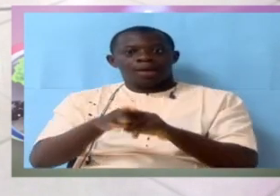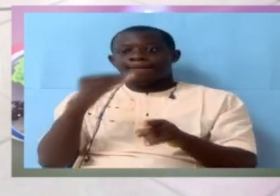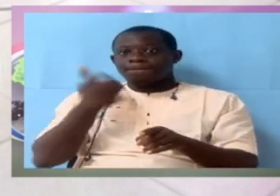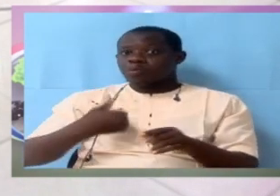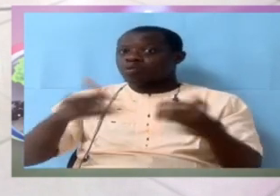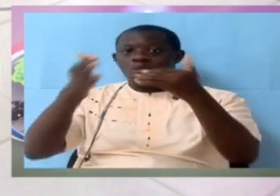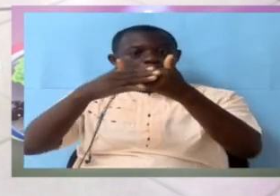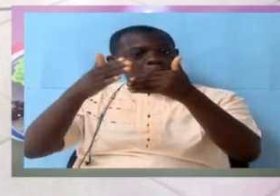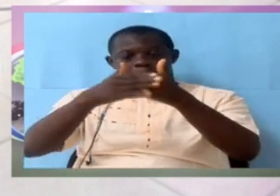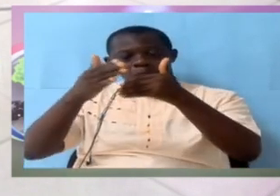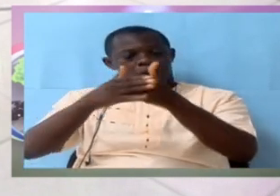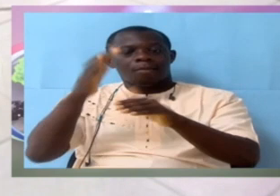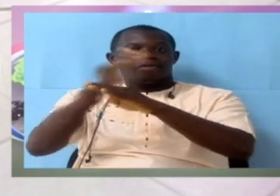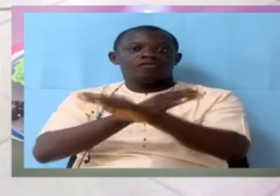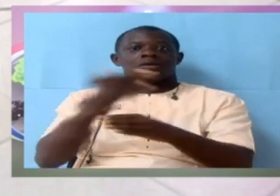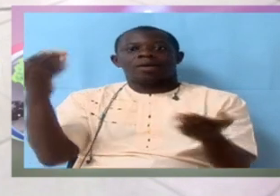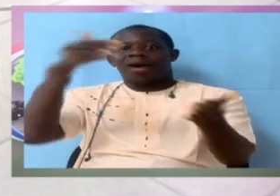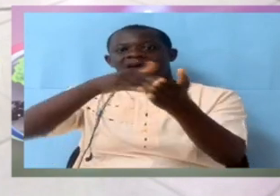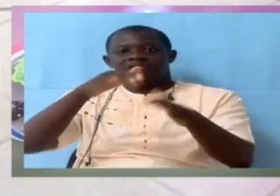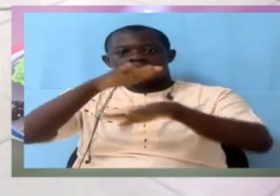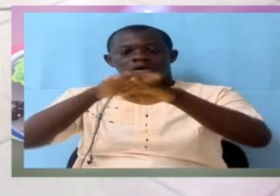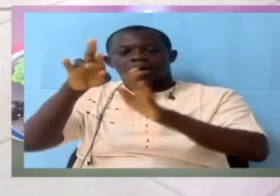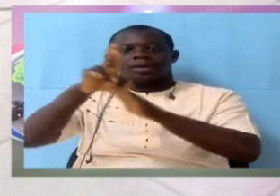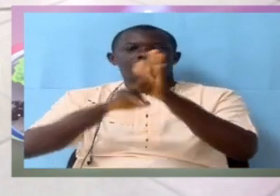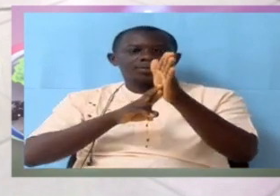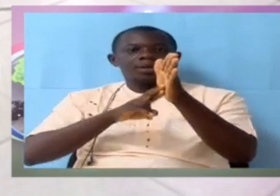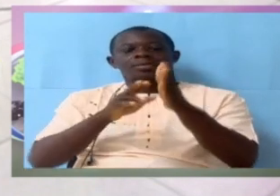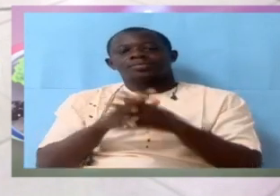come for that enrollment.